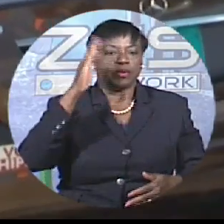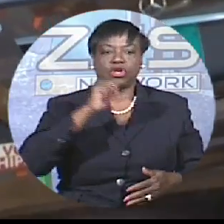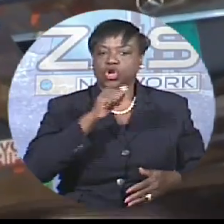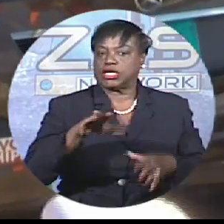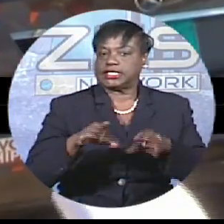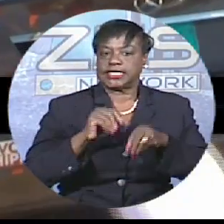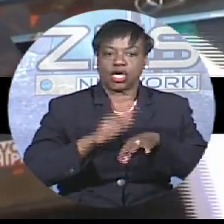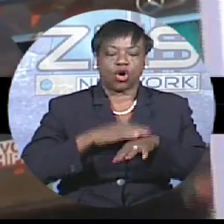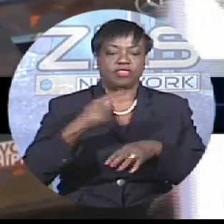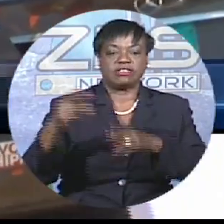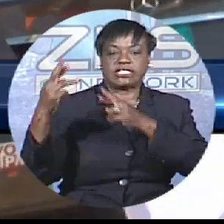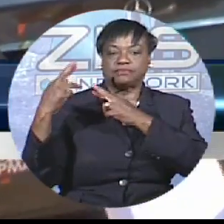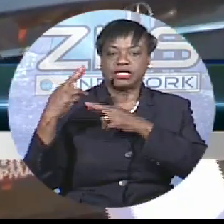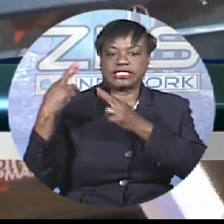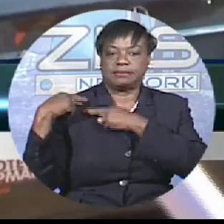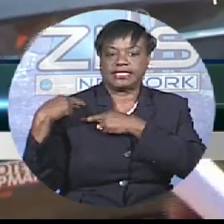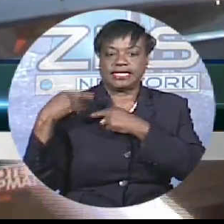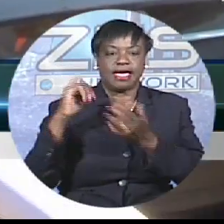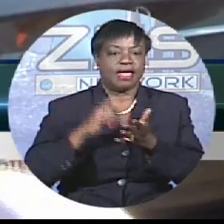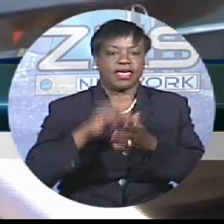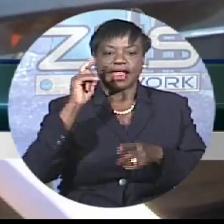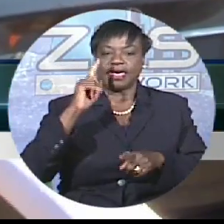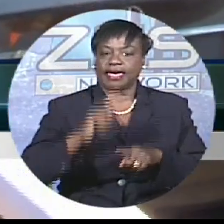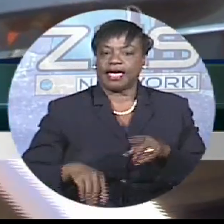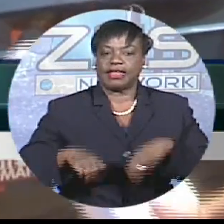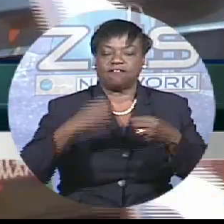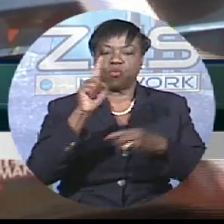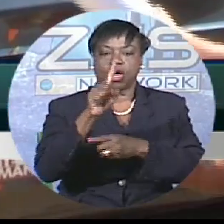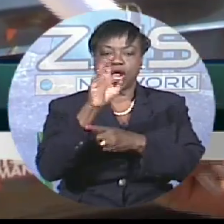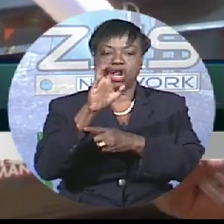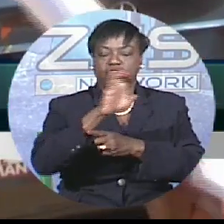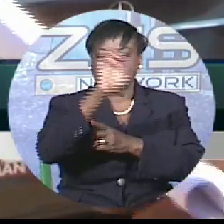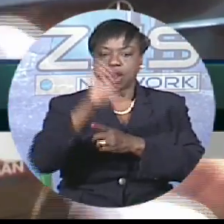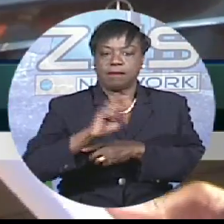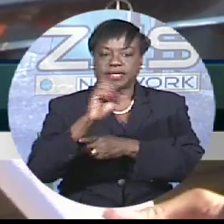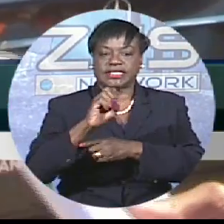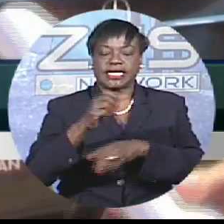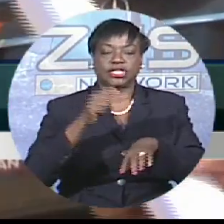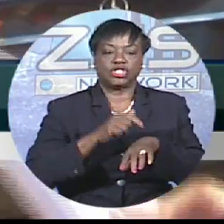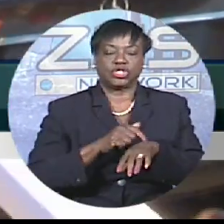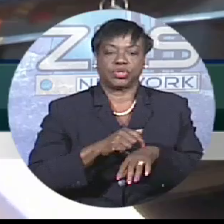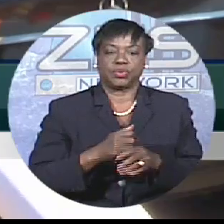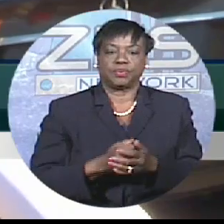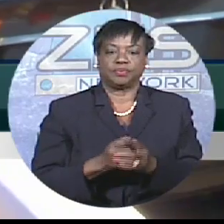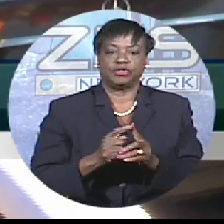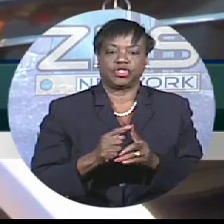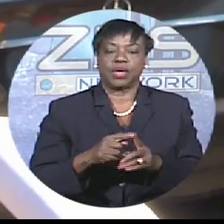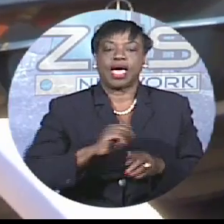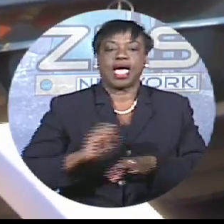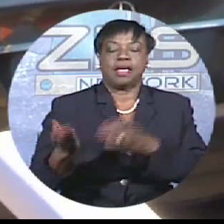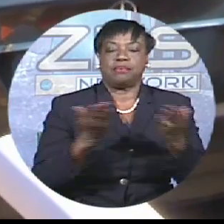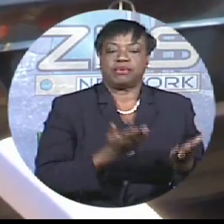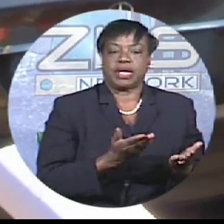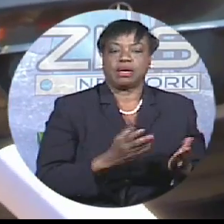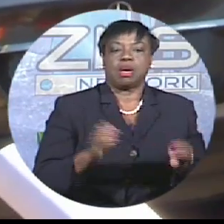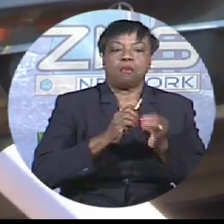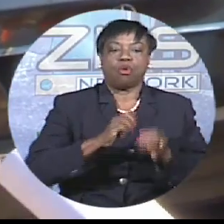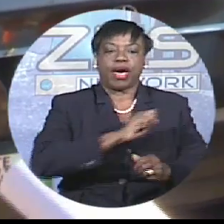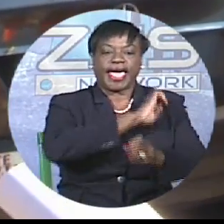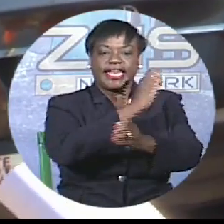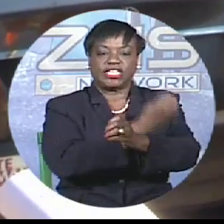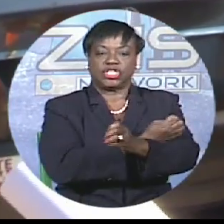that I would not give 100% to. What I bring to the table is more youth, more energy, the ability